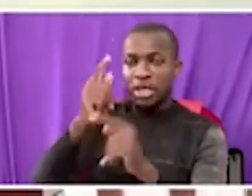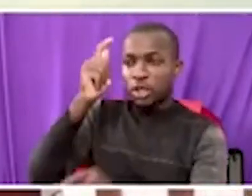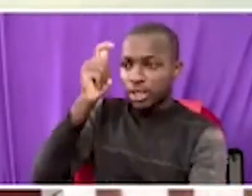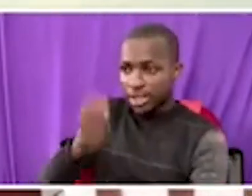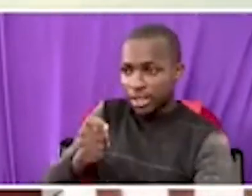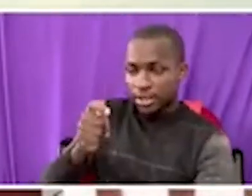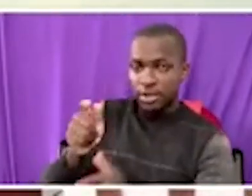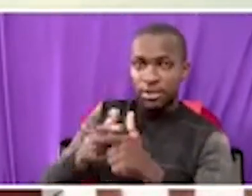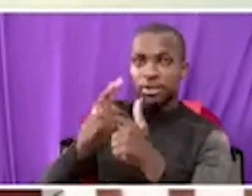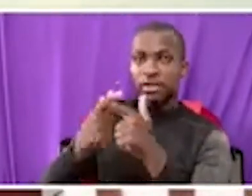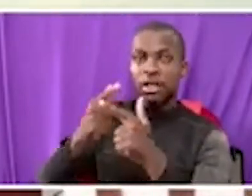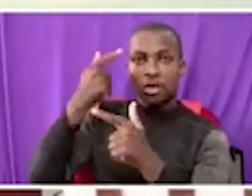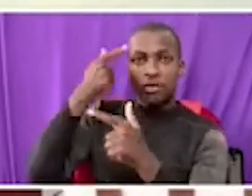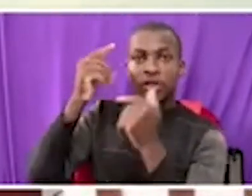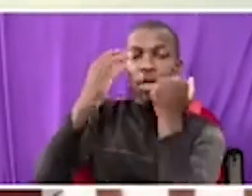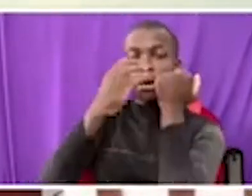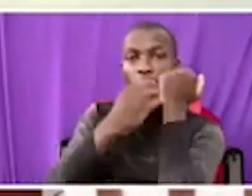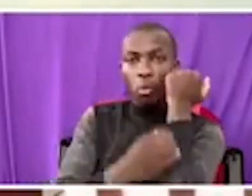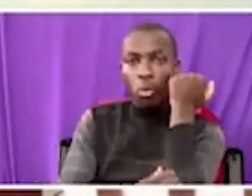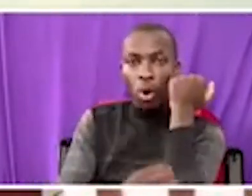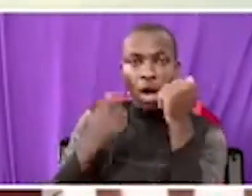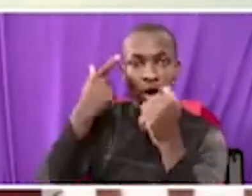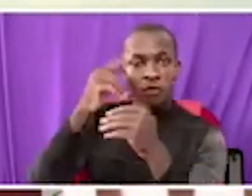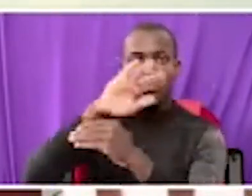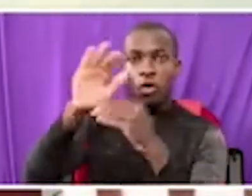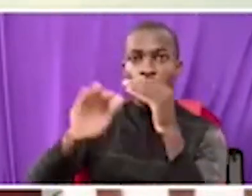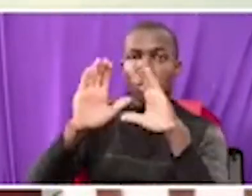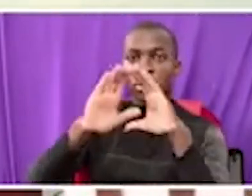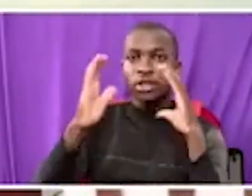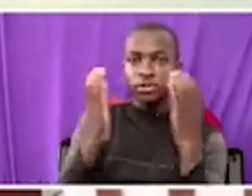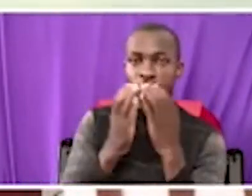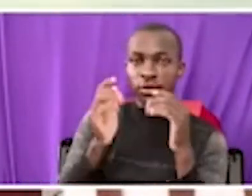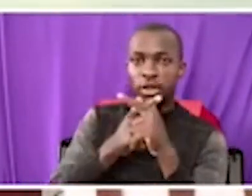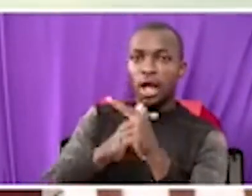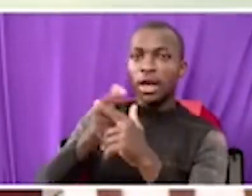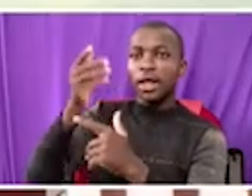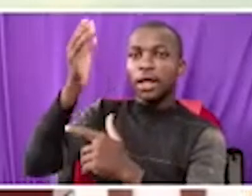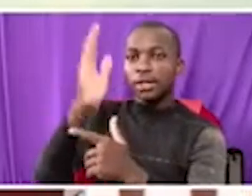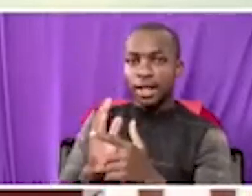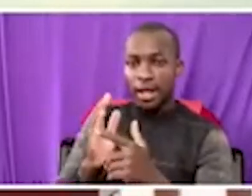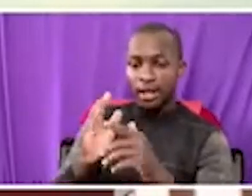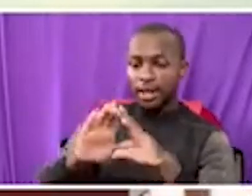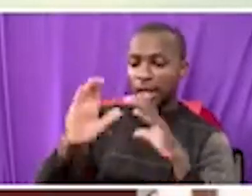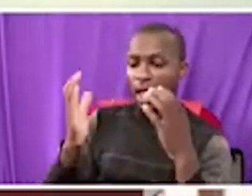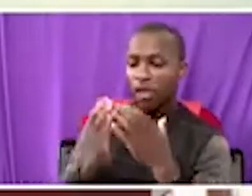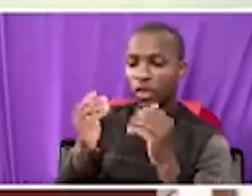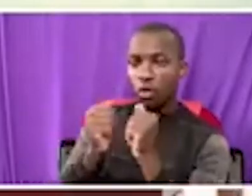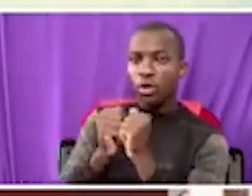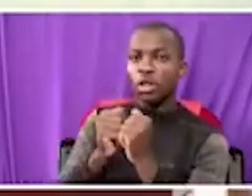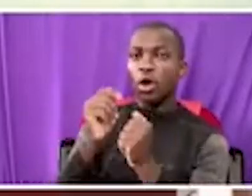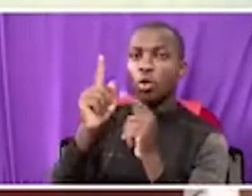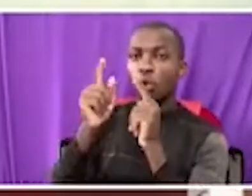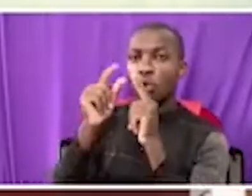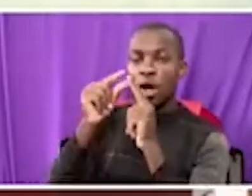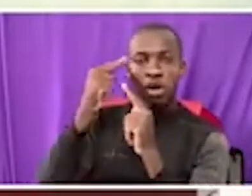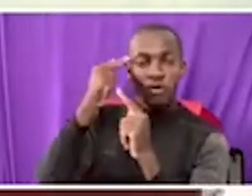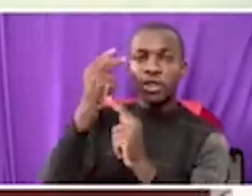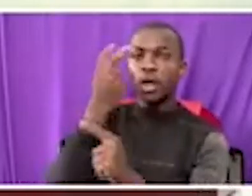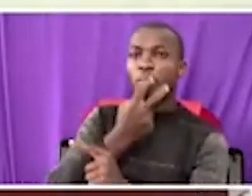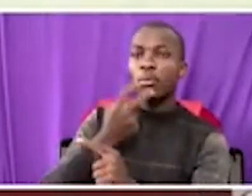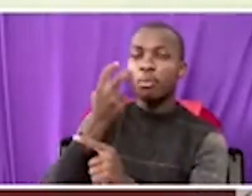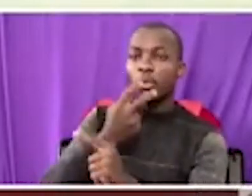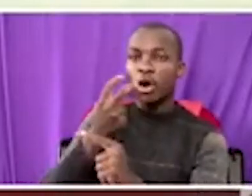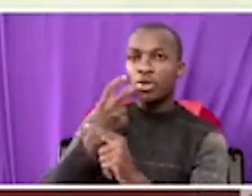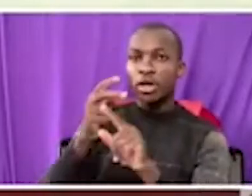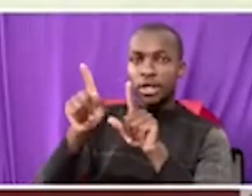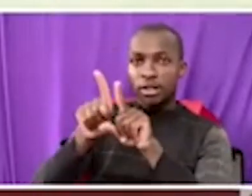give decisions for the poor of all the earth. He will strike the earth with the rod of his mouth, and with the breath of his lips